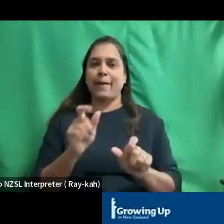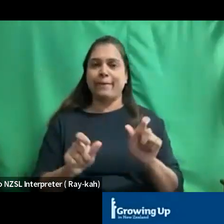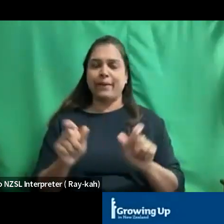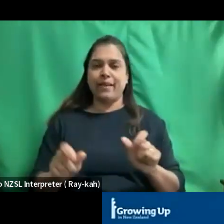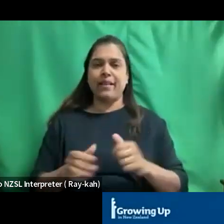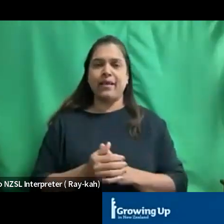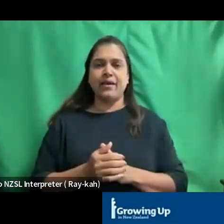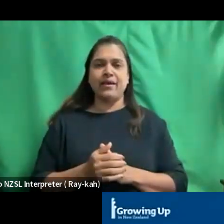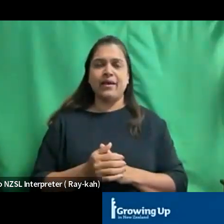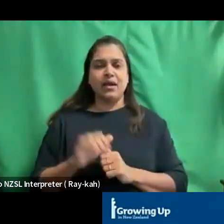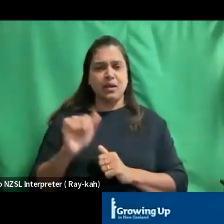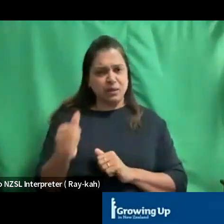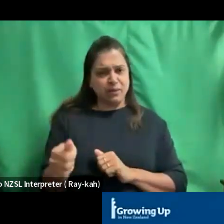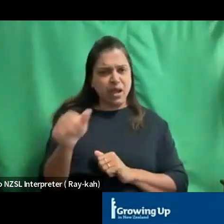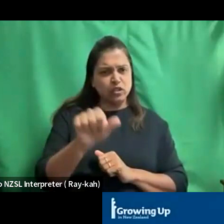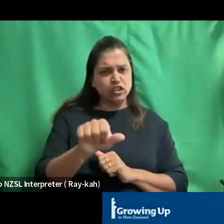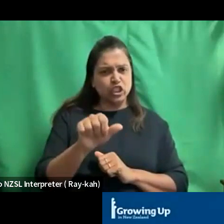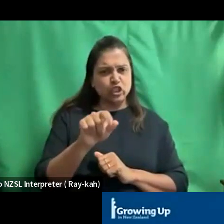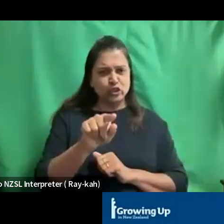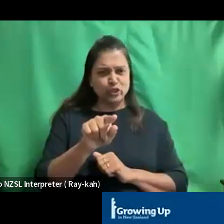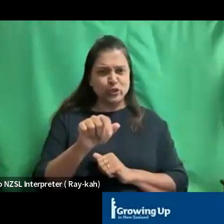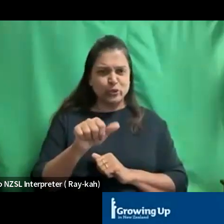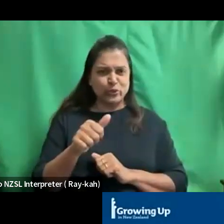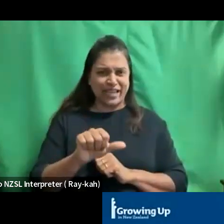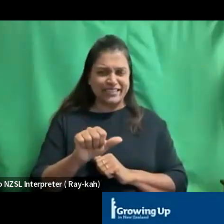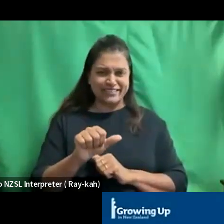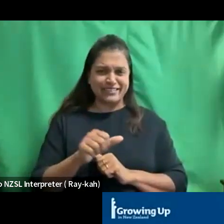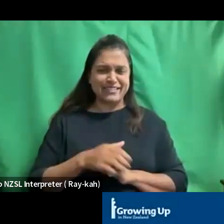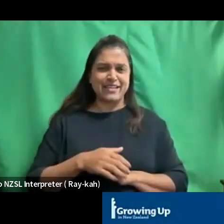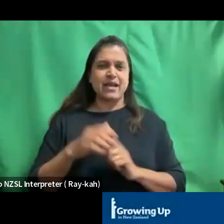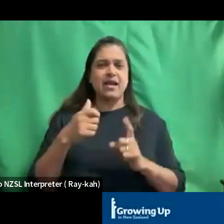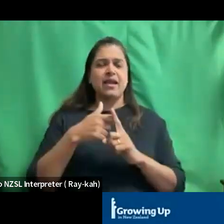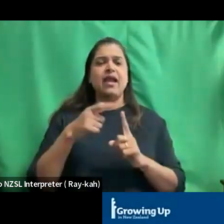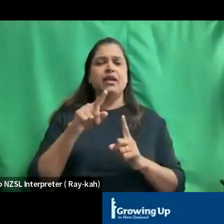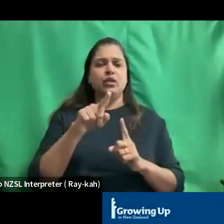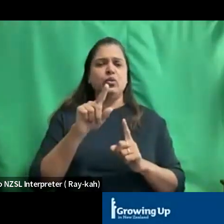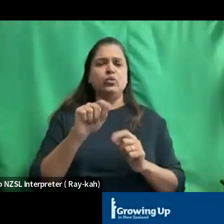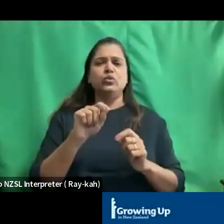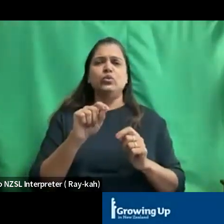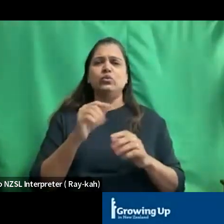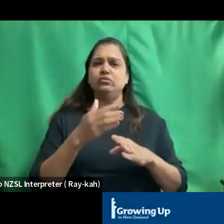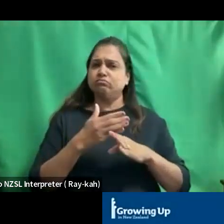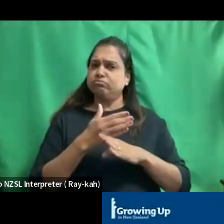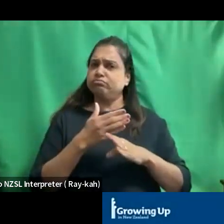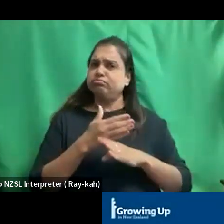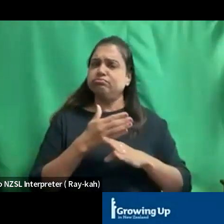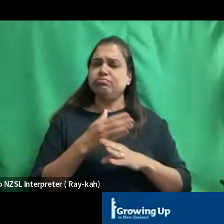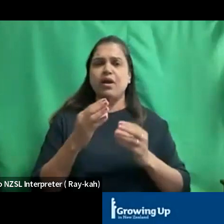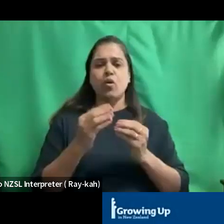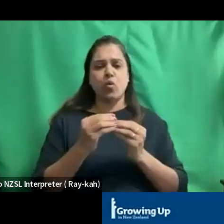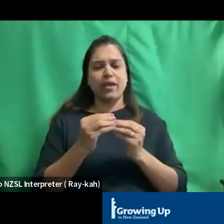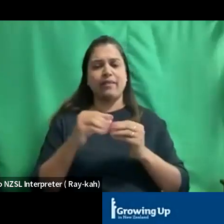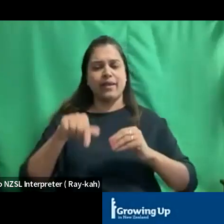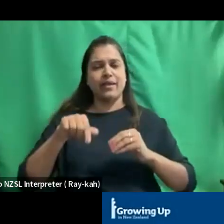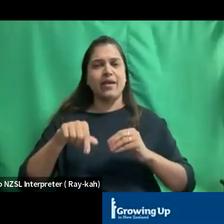might turn to you next, please. Again, I know that you do some close work with young people in and outside your role here at